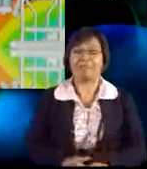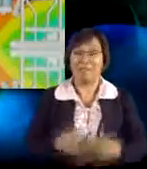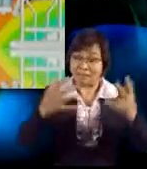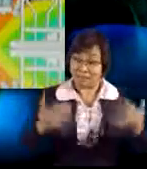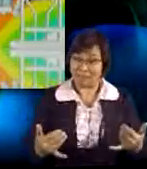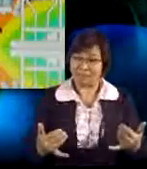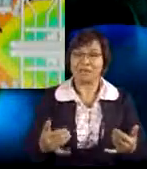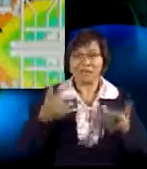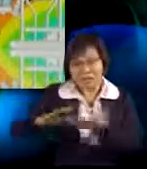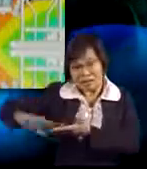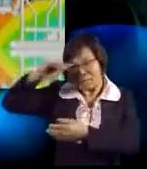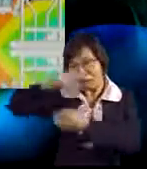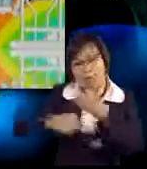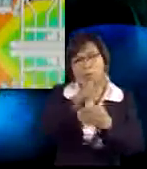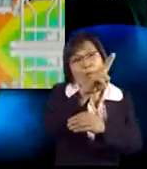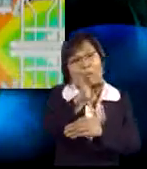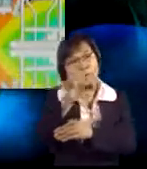Now, let us learn about volume.